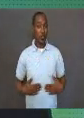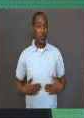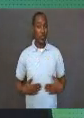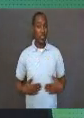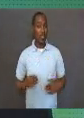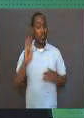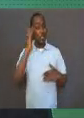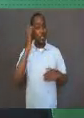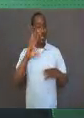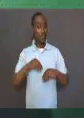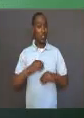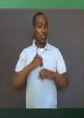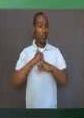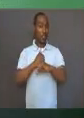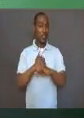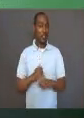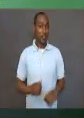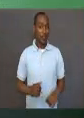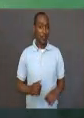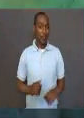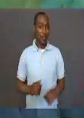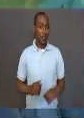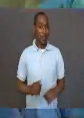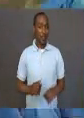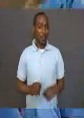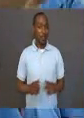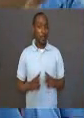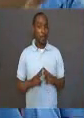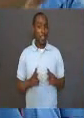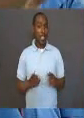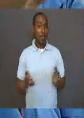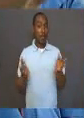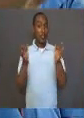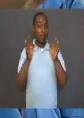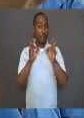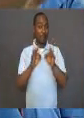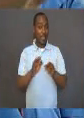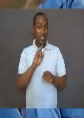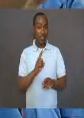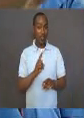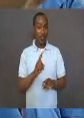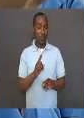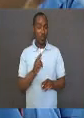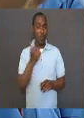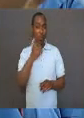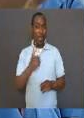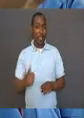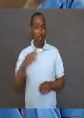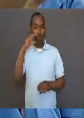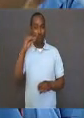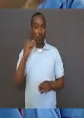the disease. It is important for everybody to get proper